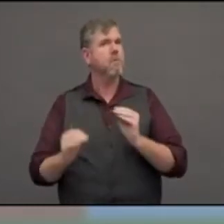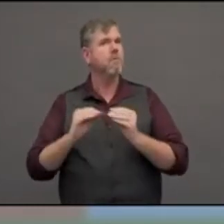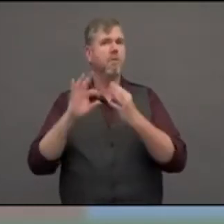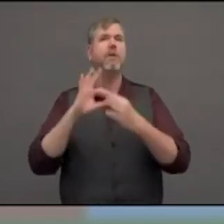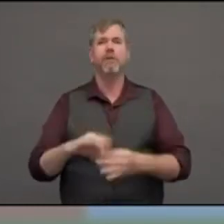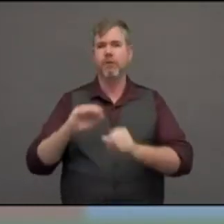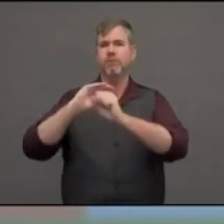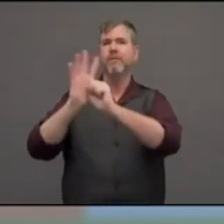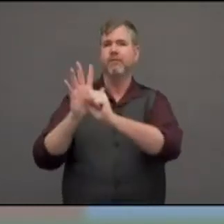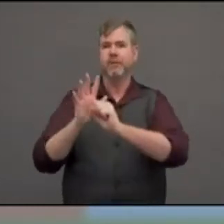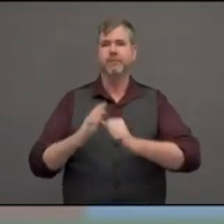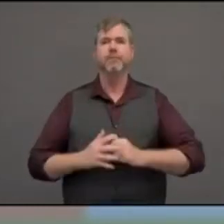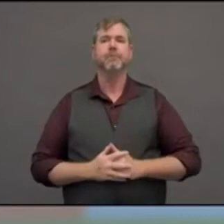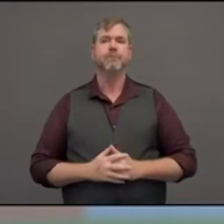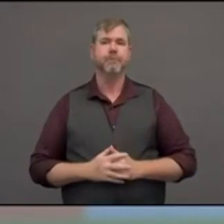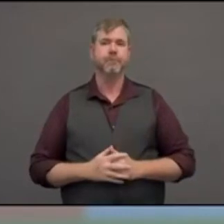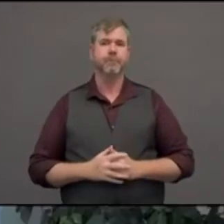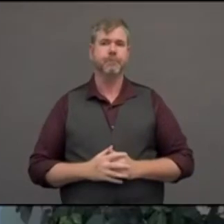exposure you will have.